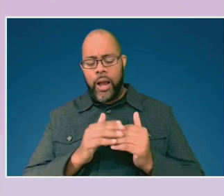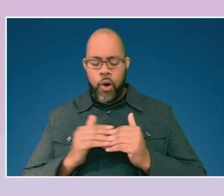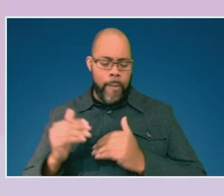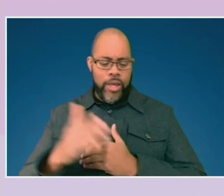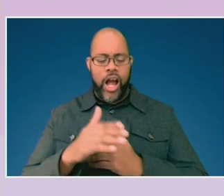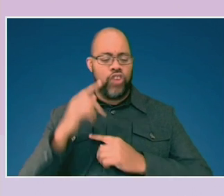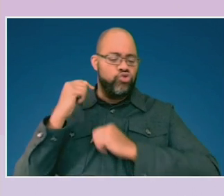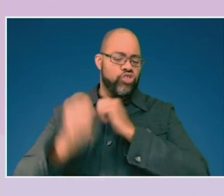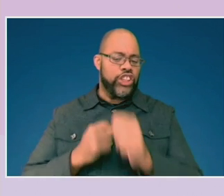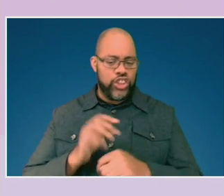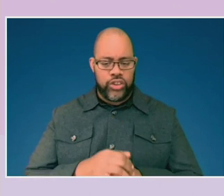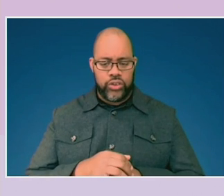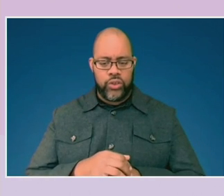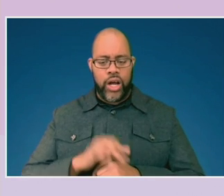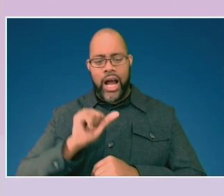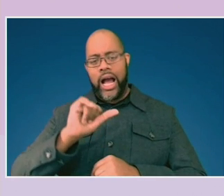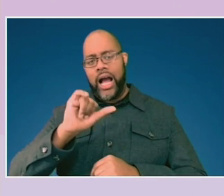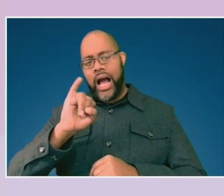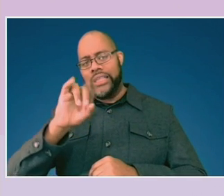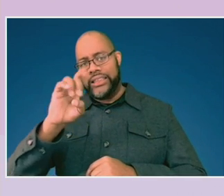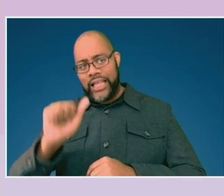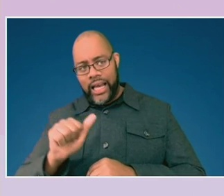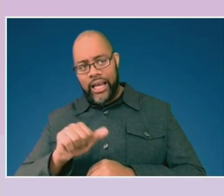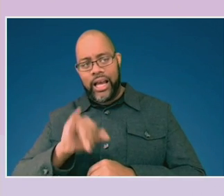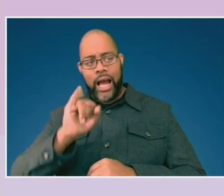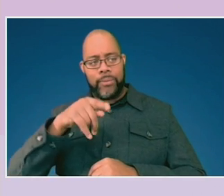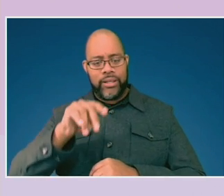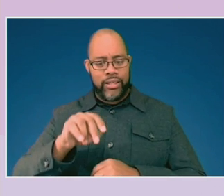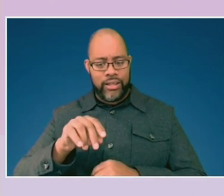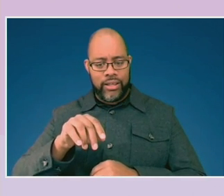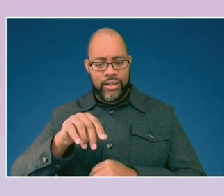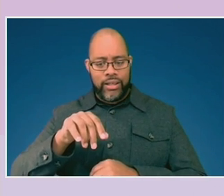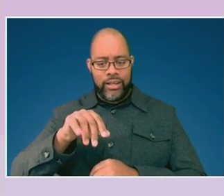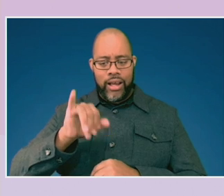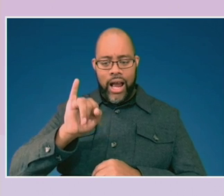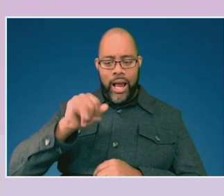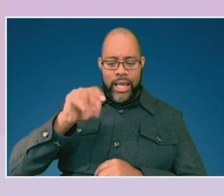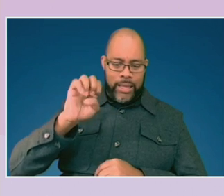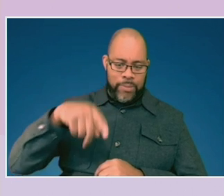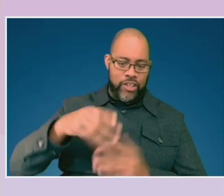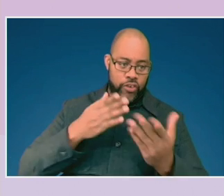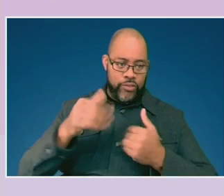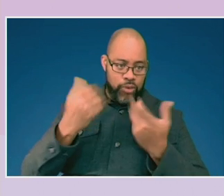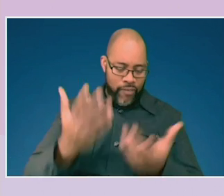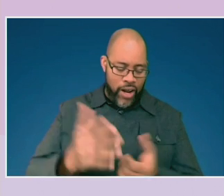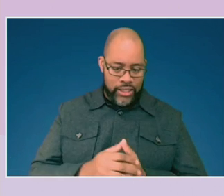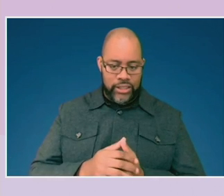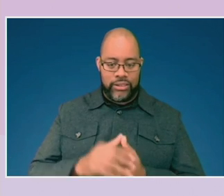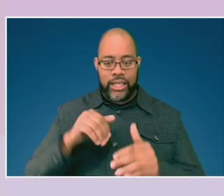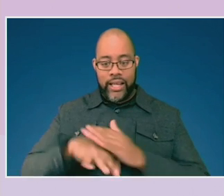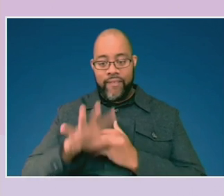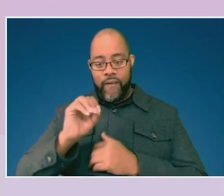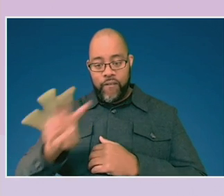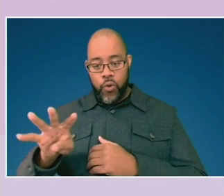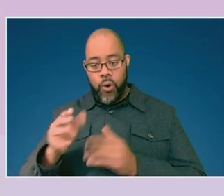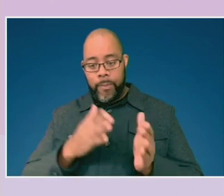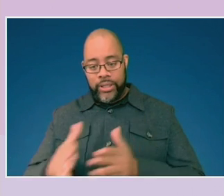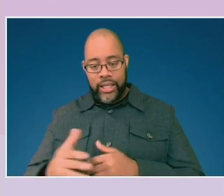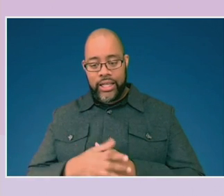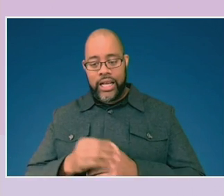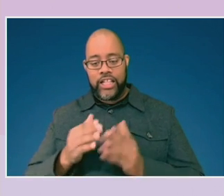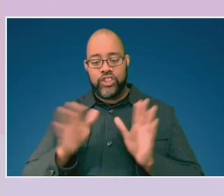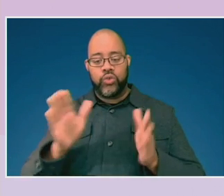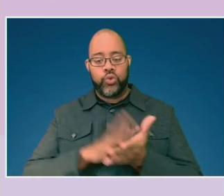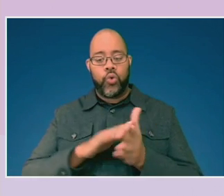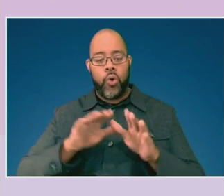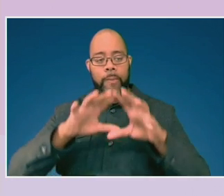traditional IDEA, IEP services provided into 504 plan children and the general school population as